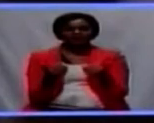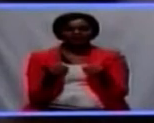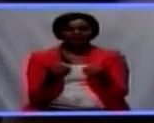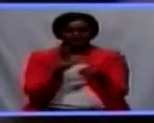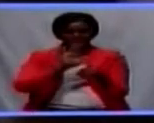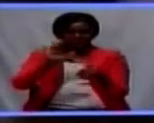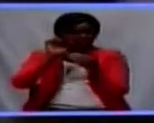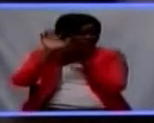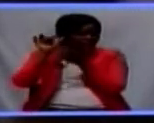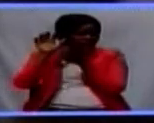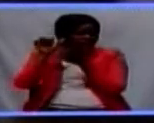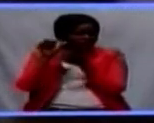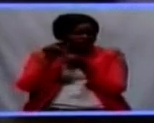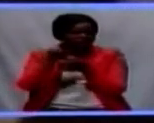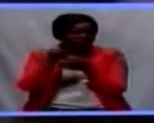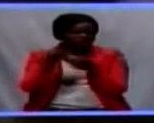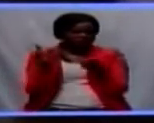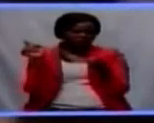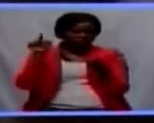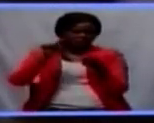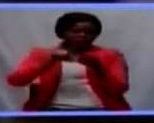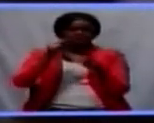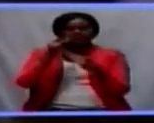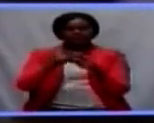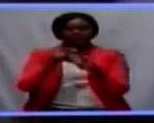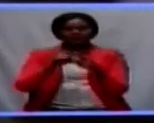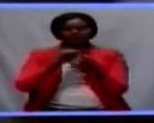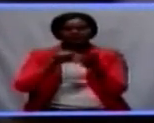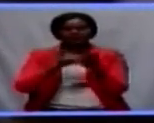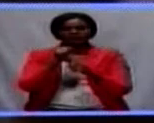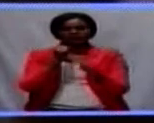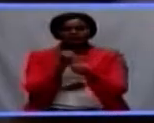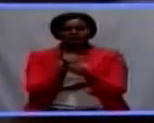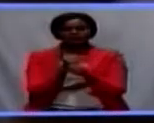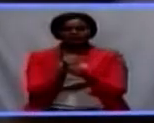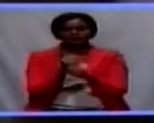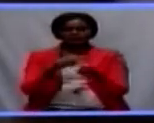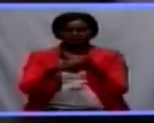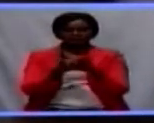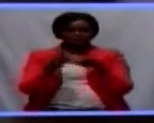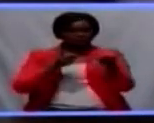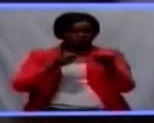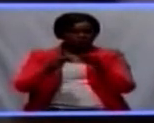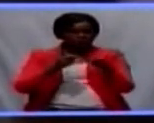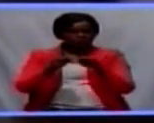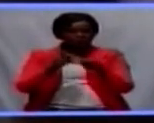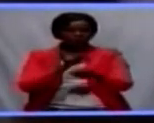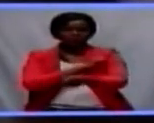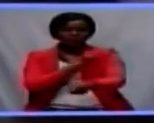their expectations. Exactly. Shouldn't that have gone up to, say, December this year? Aren't you putting pressure and